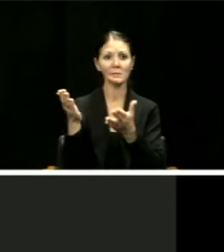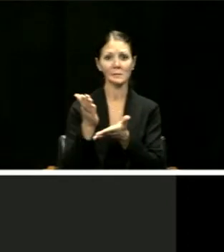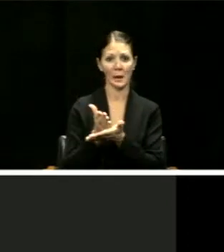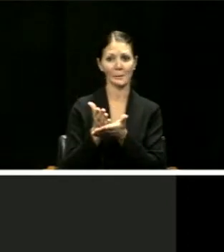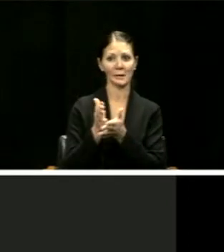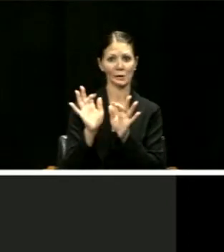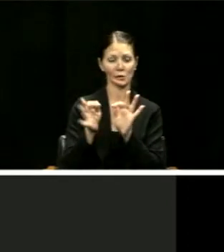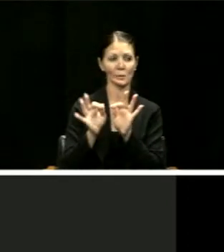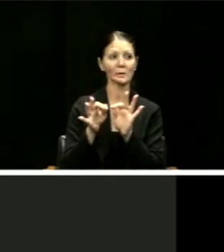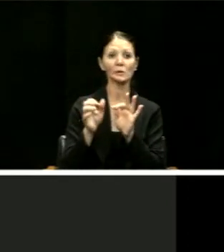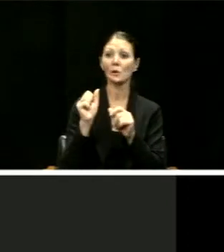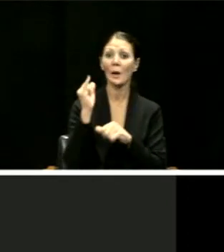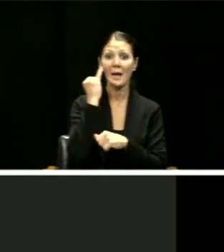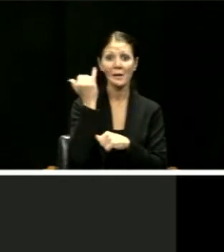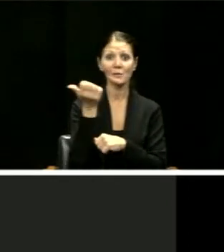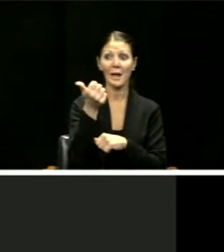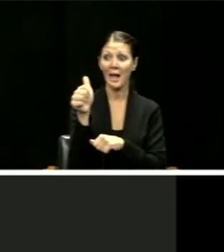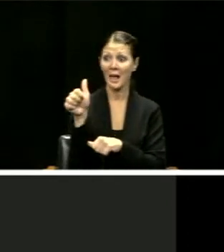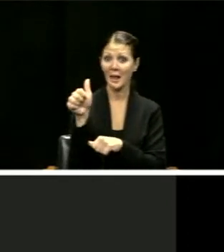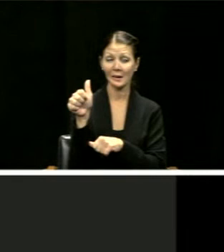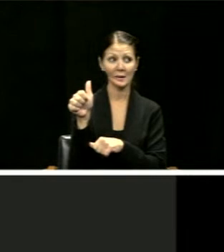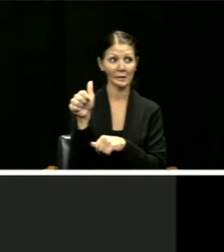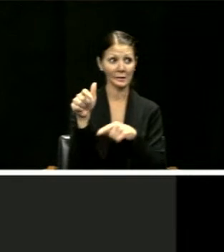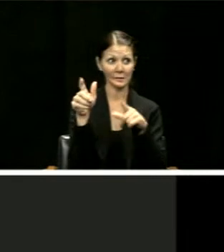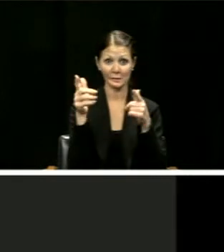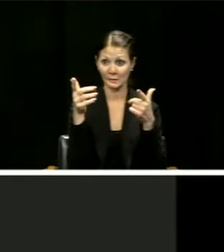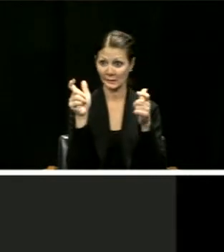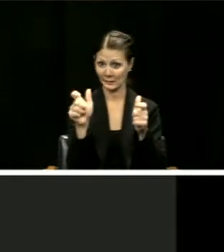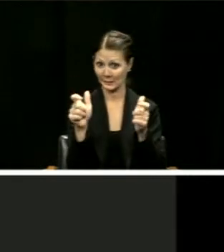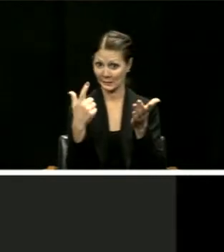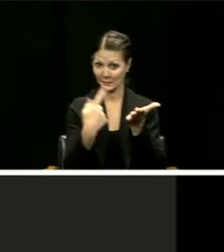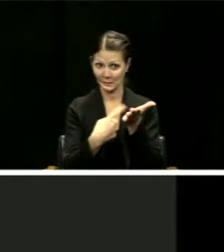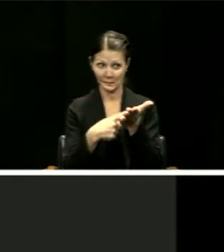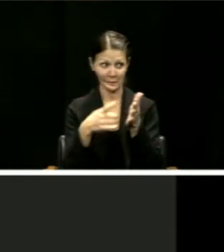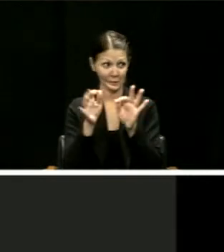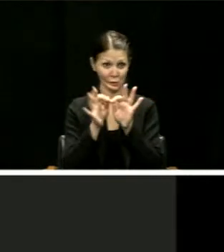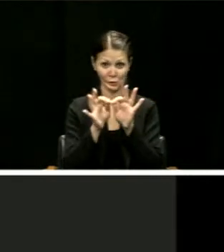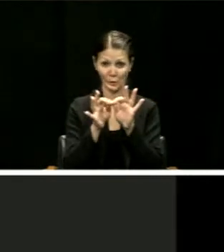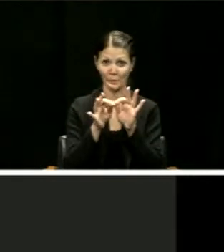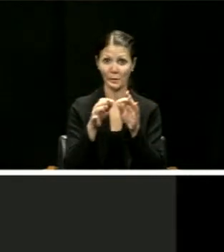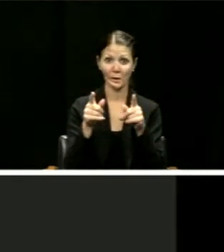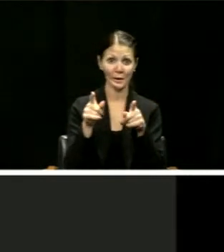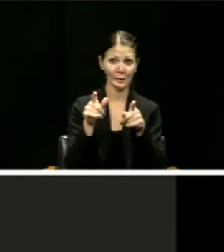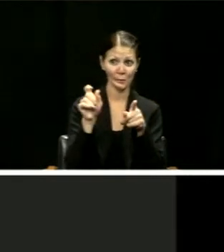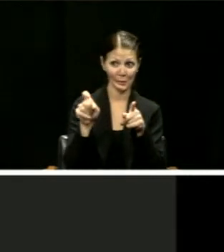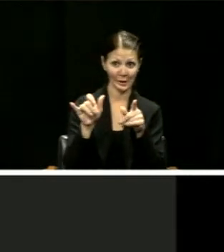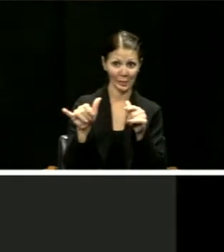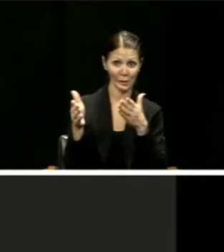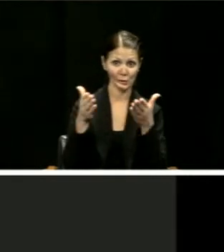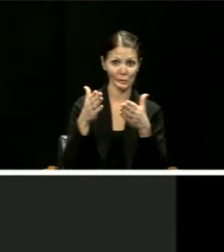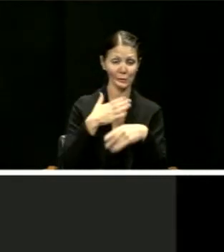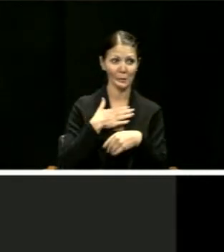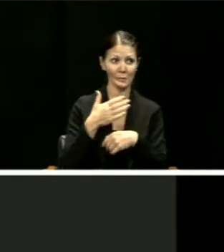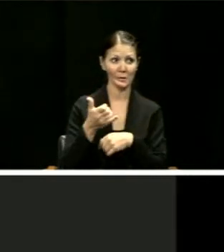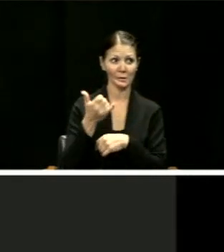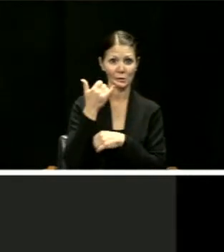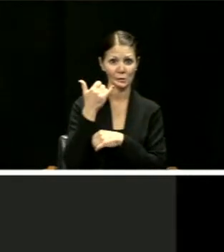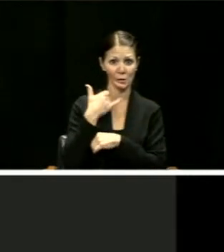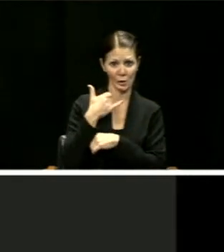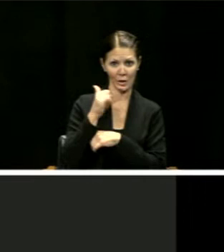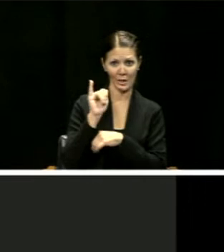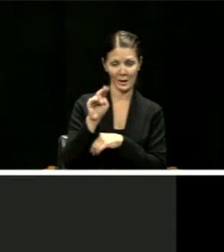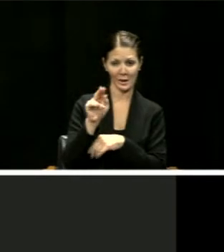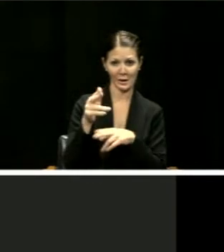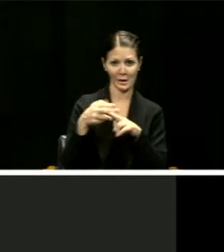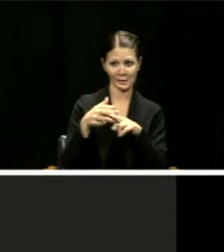services. So if anyone that is watching, if you still need those services, please call me as soon as possible.